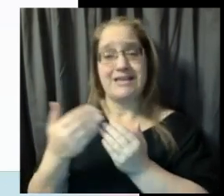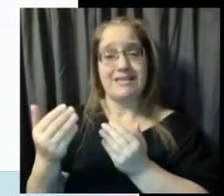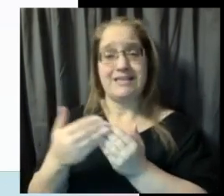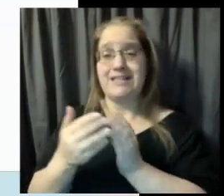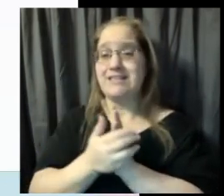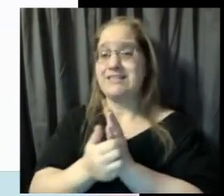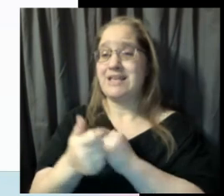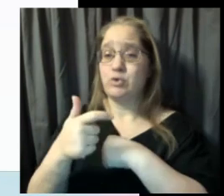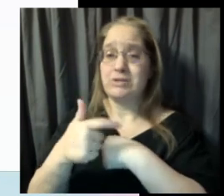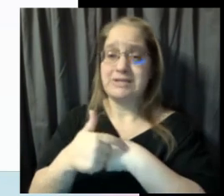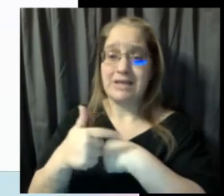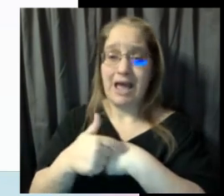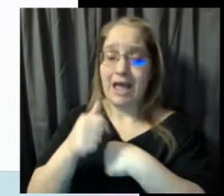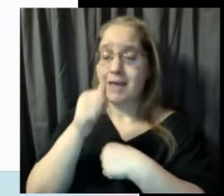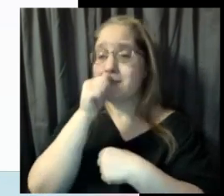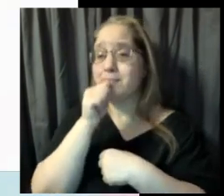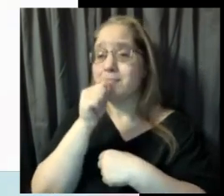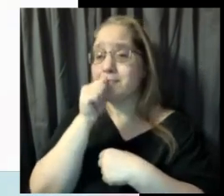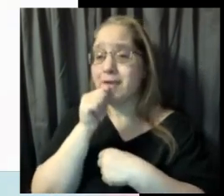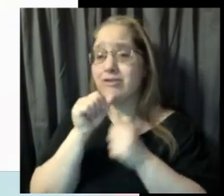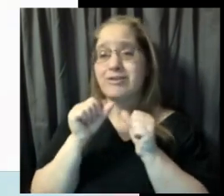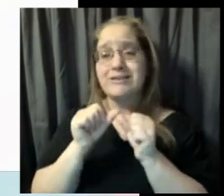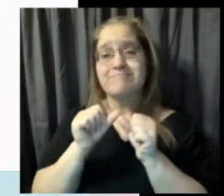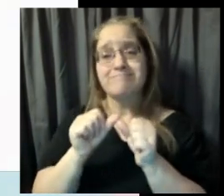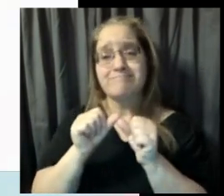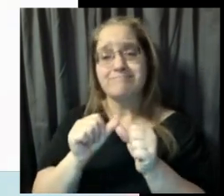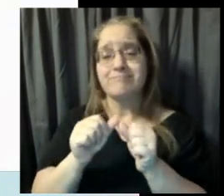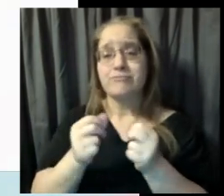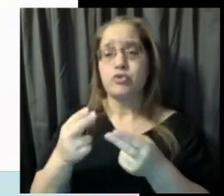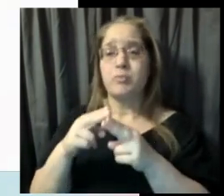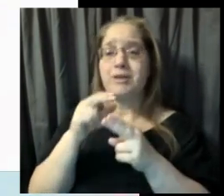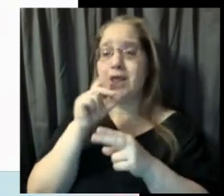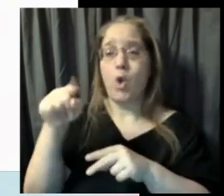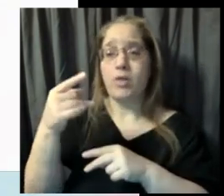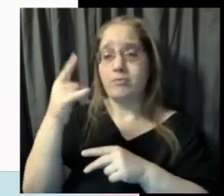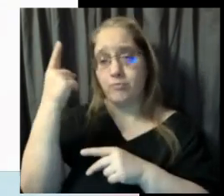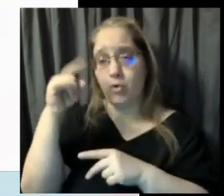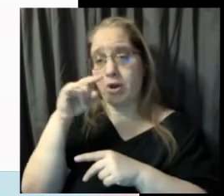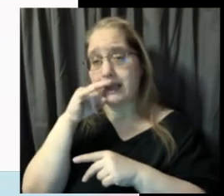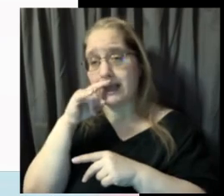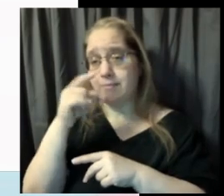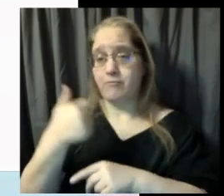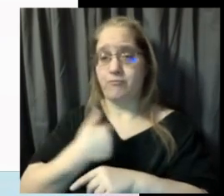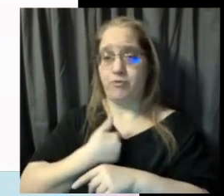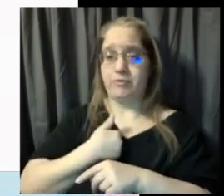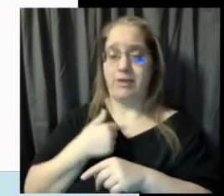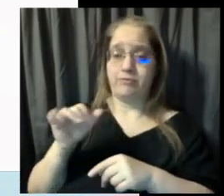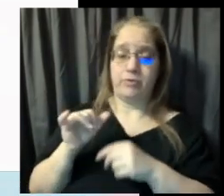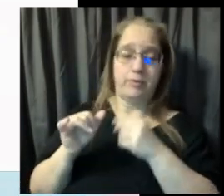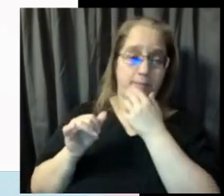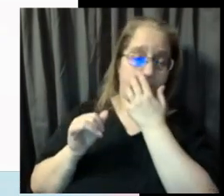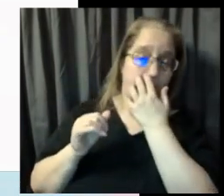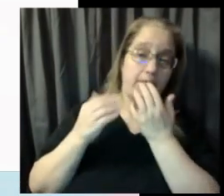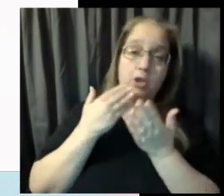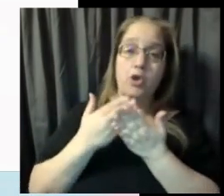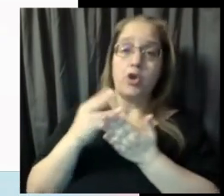these skills take time, patience, and consistency to build, not just for your child, but also for you too. And the good news